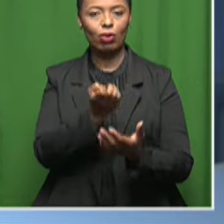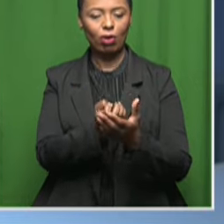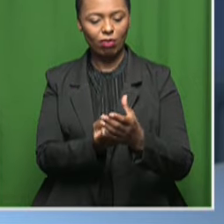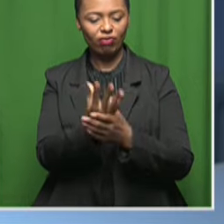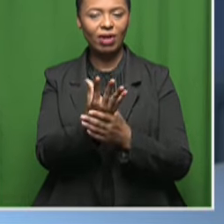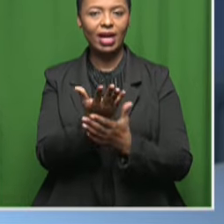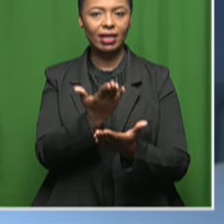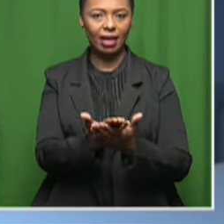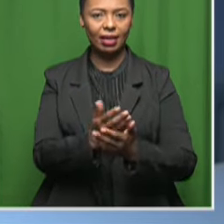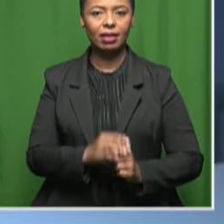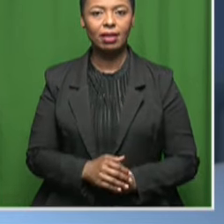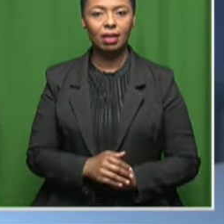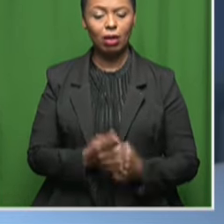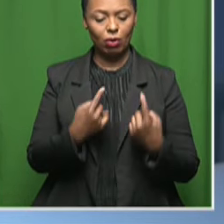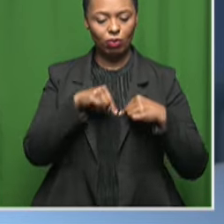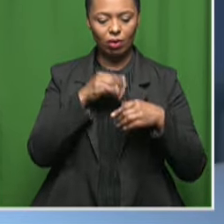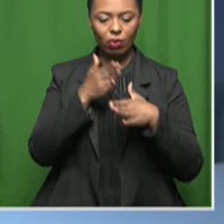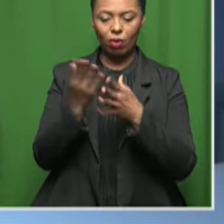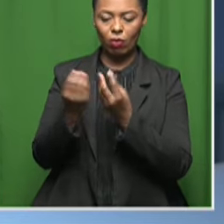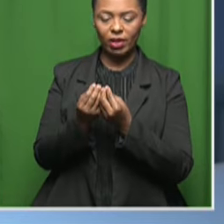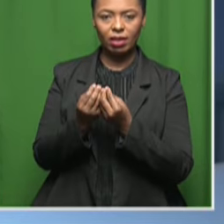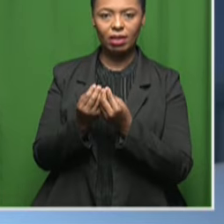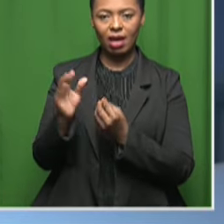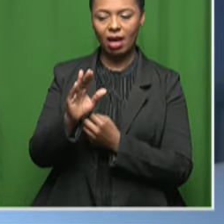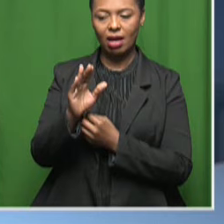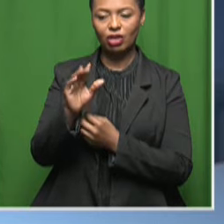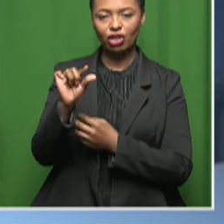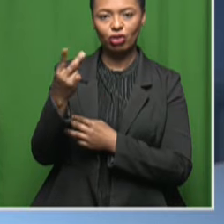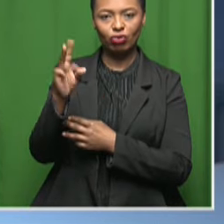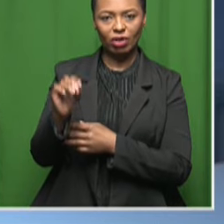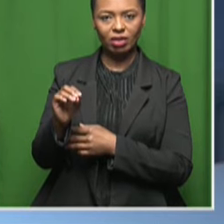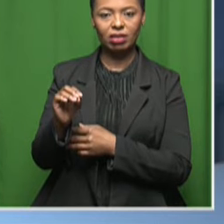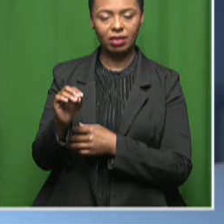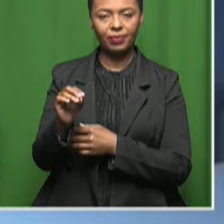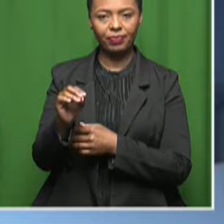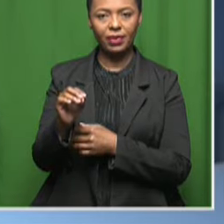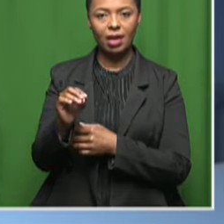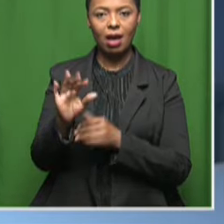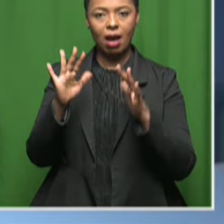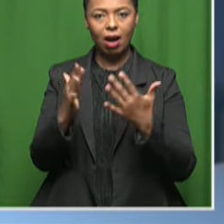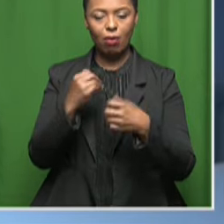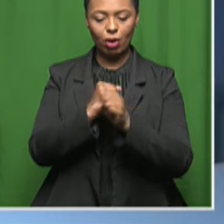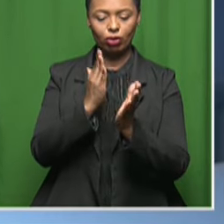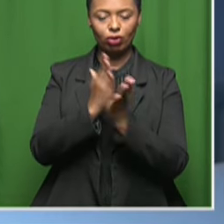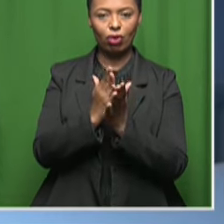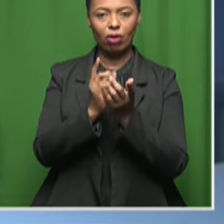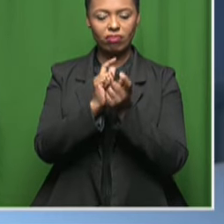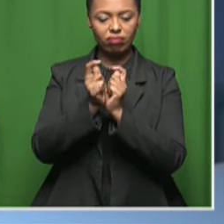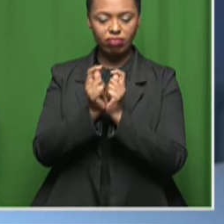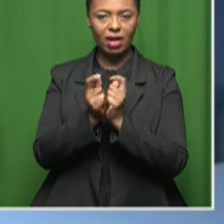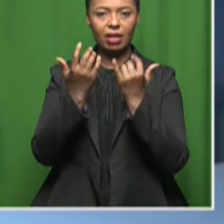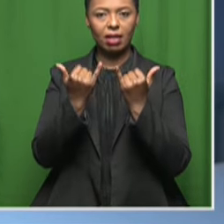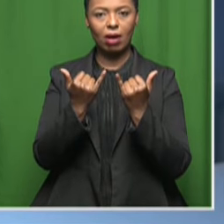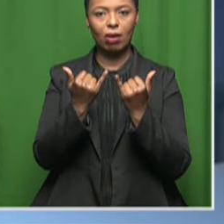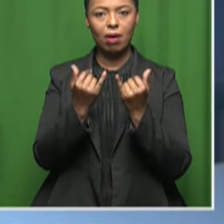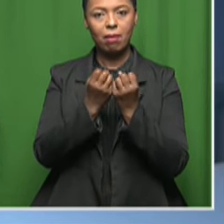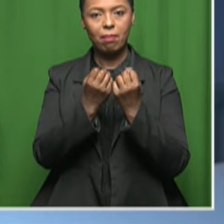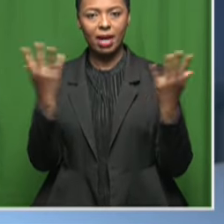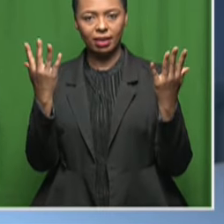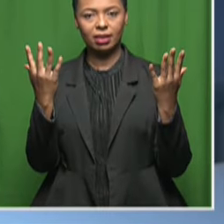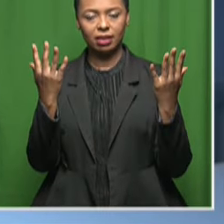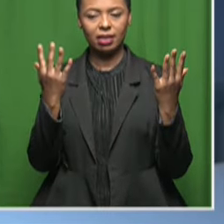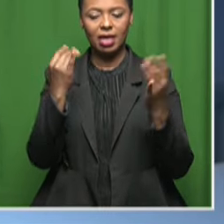African G20 with the world on how we reform the multilateral finance institutions to make sure that